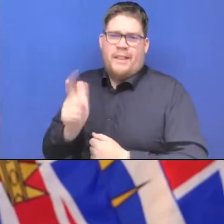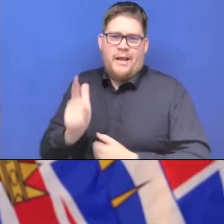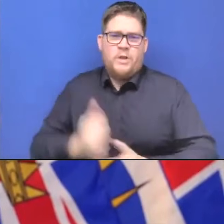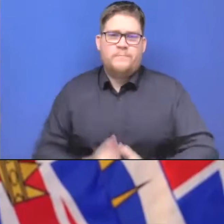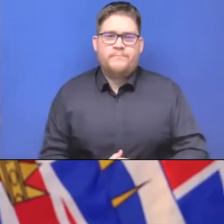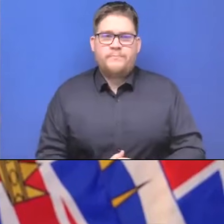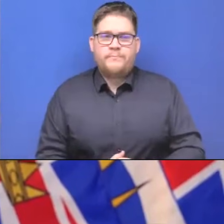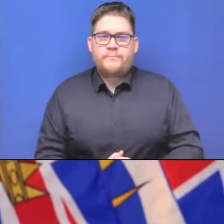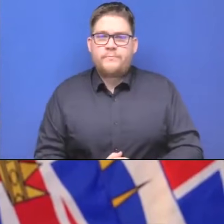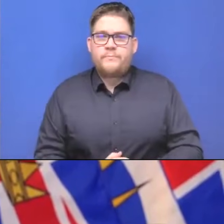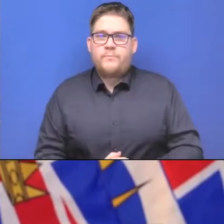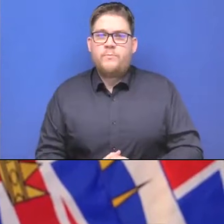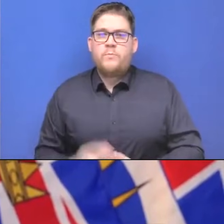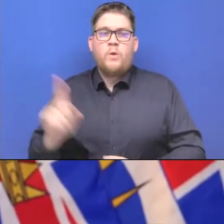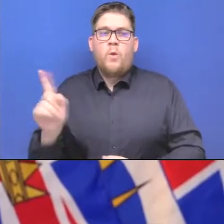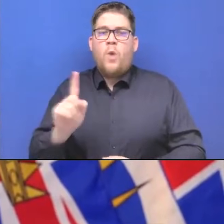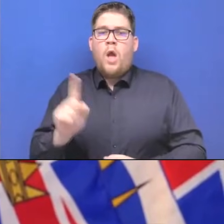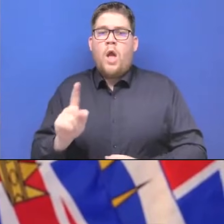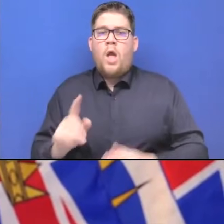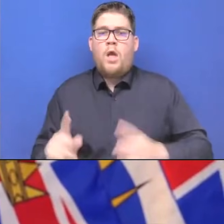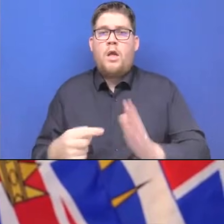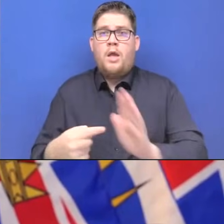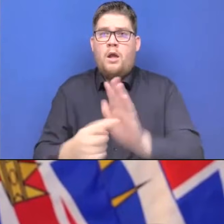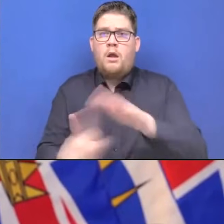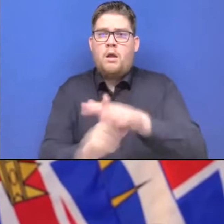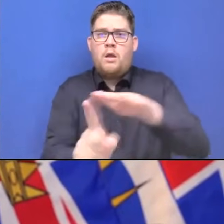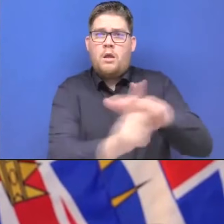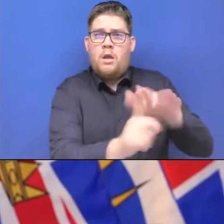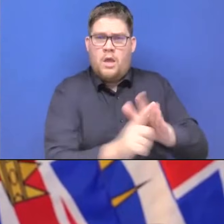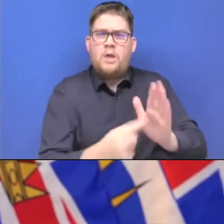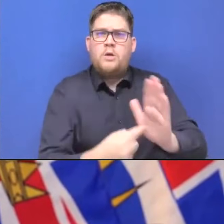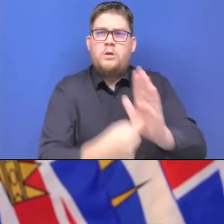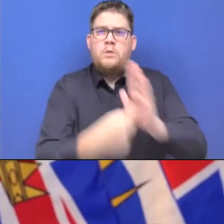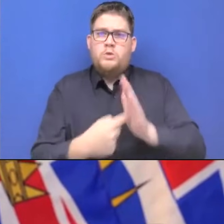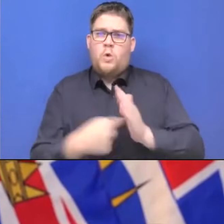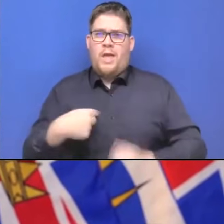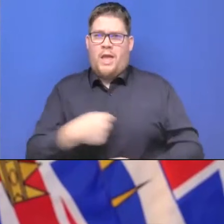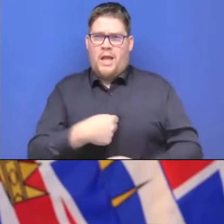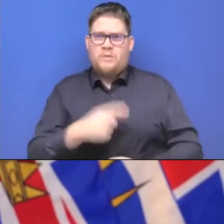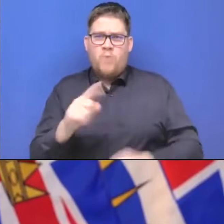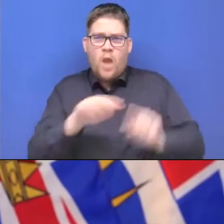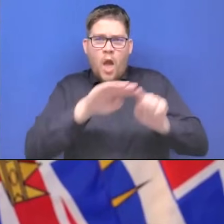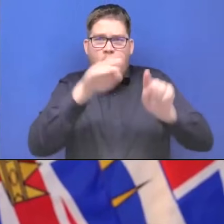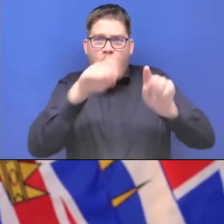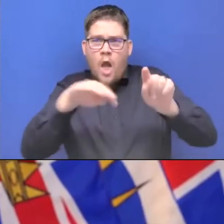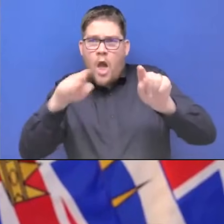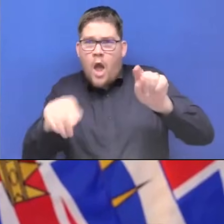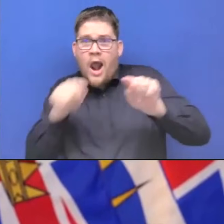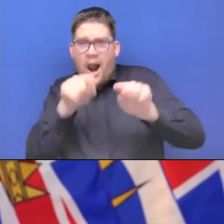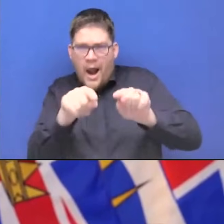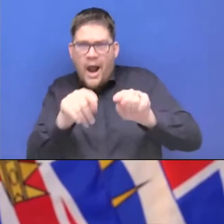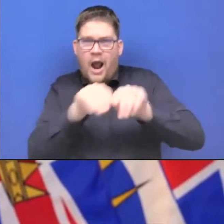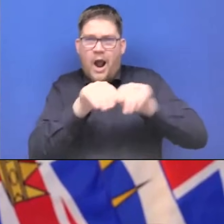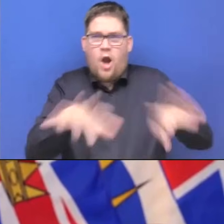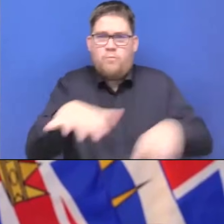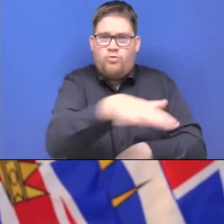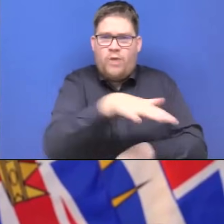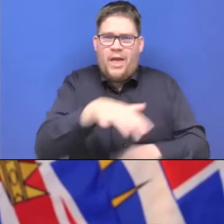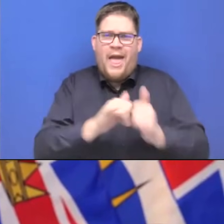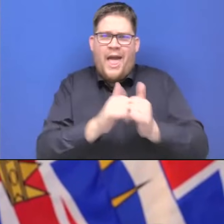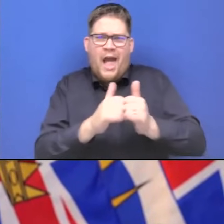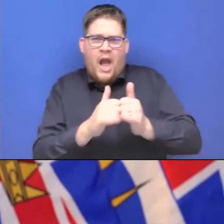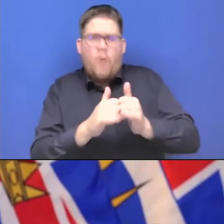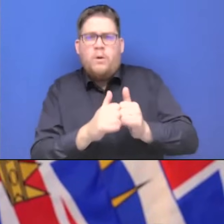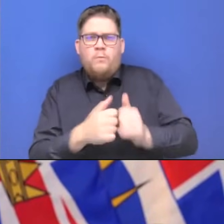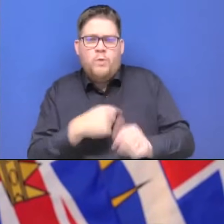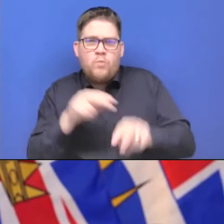protection and from severe illness over time. We watch what's happening, as I said, in other jurisdictions, both across Canada and